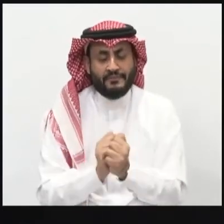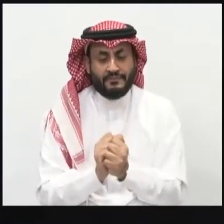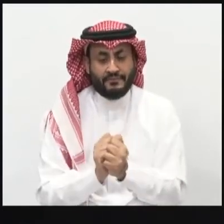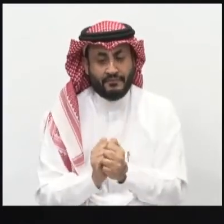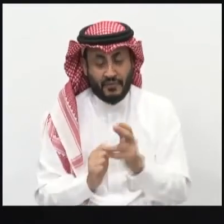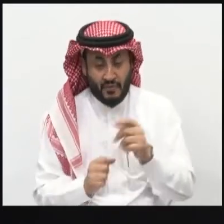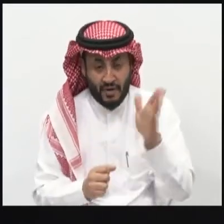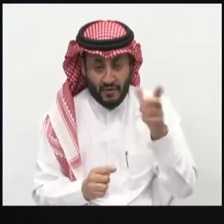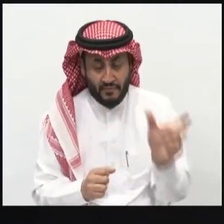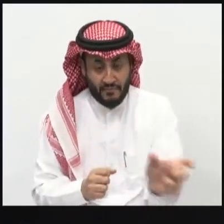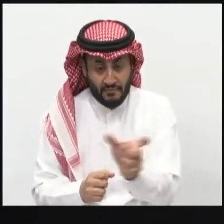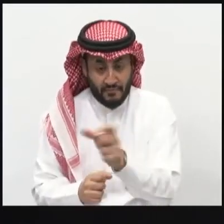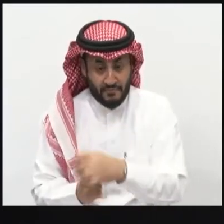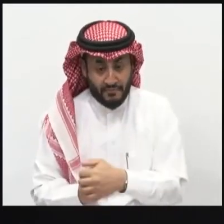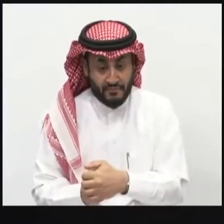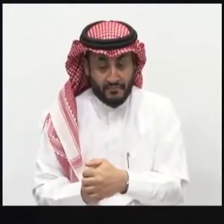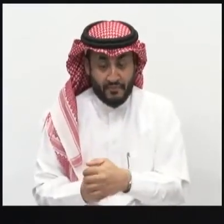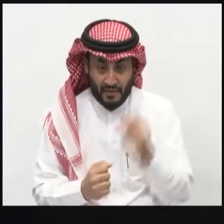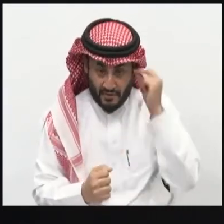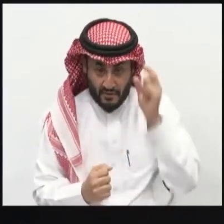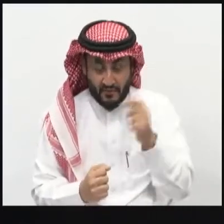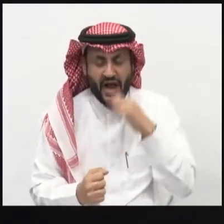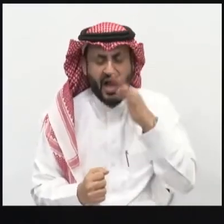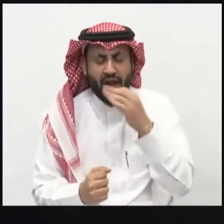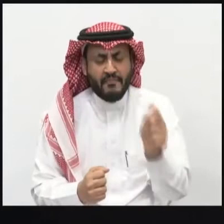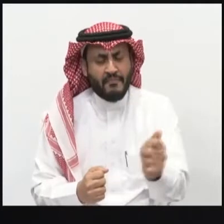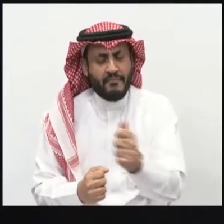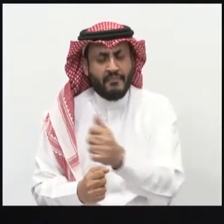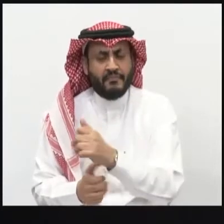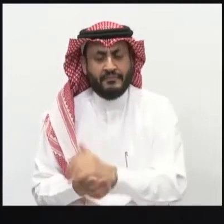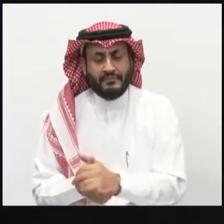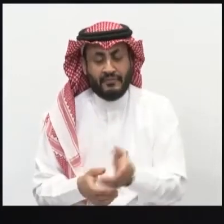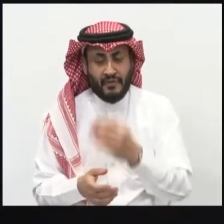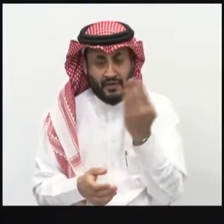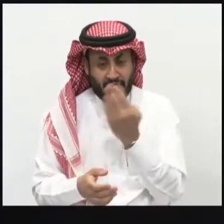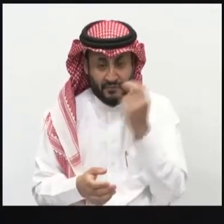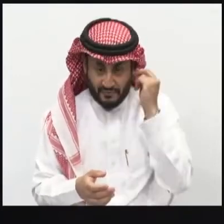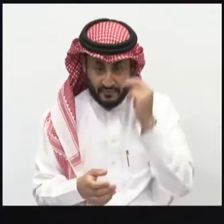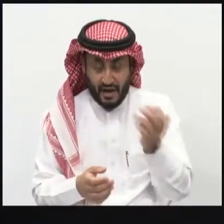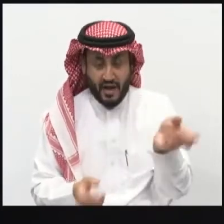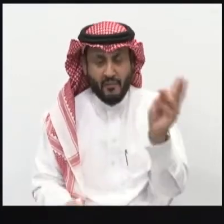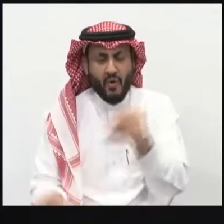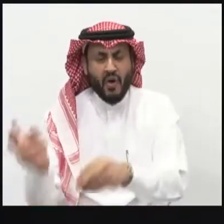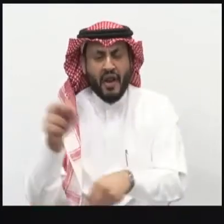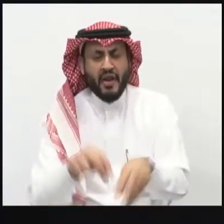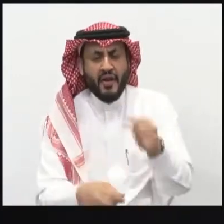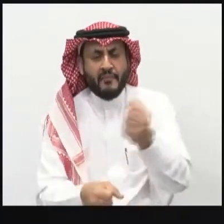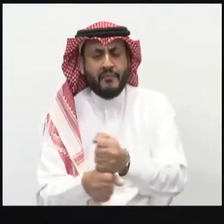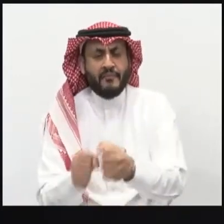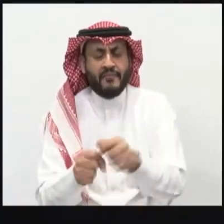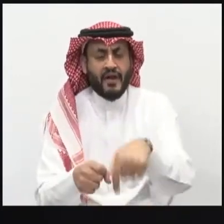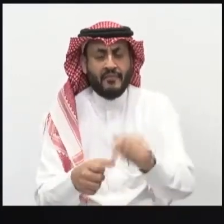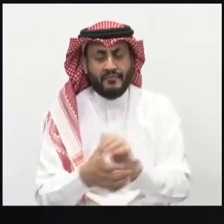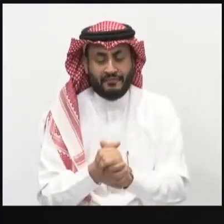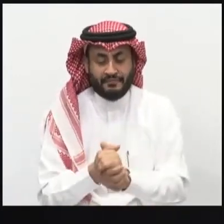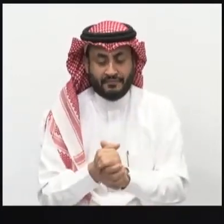new words, we are now familiar with sounds, right? And reading, so we're going to put all this together in today's